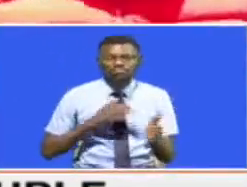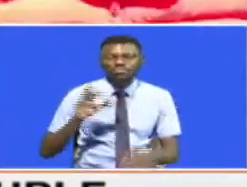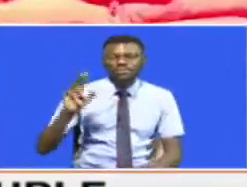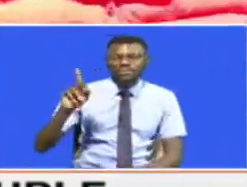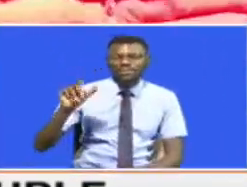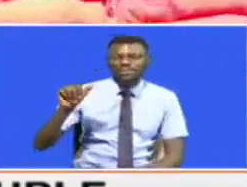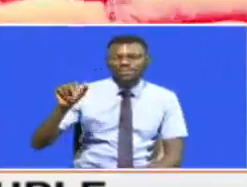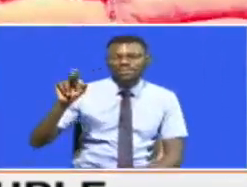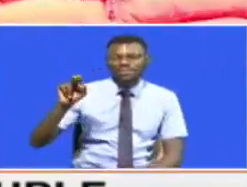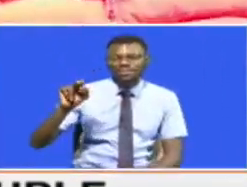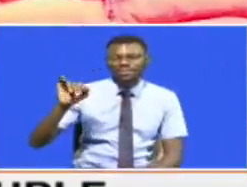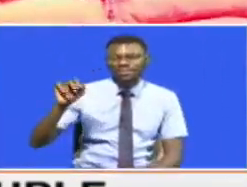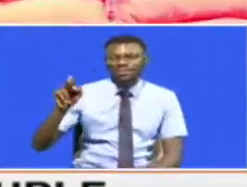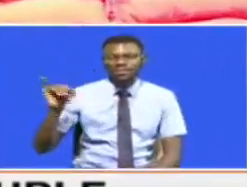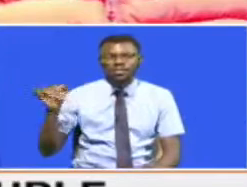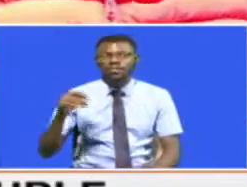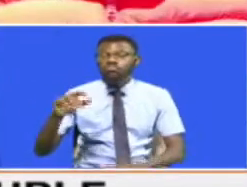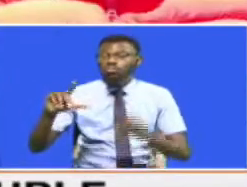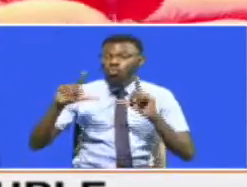Jubilee,